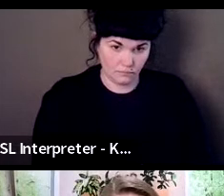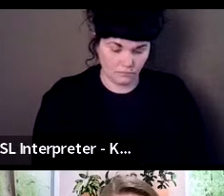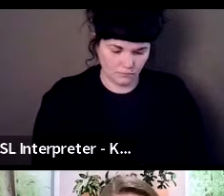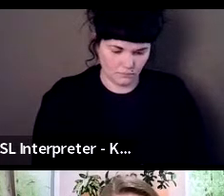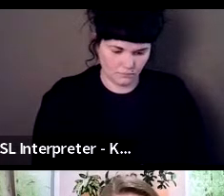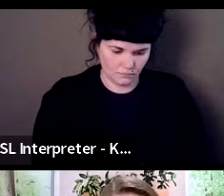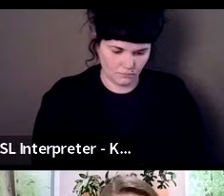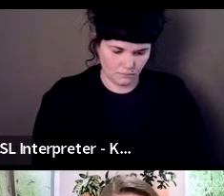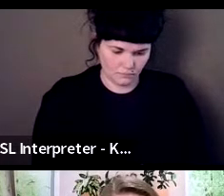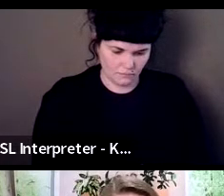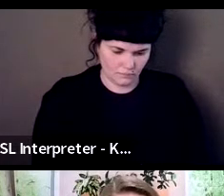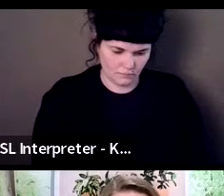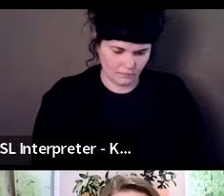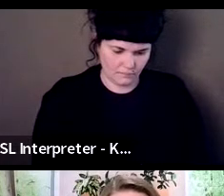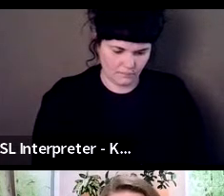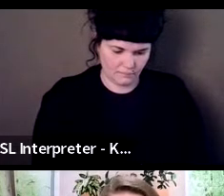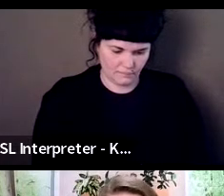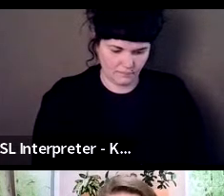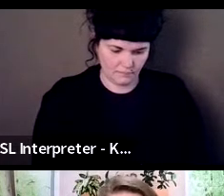Lovely video.